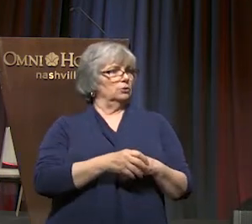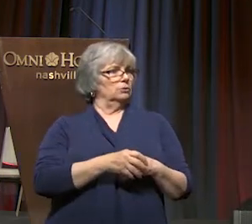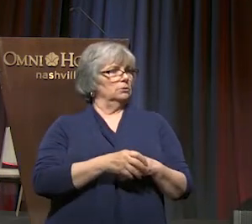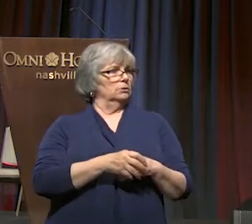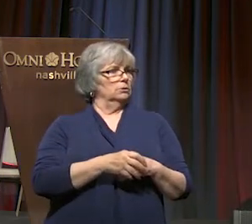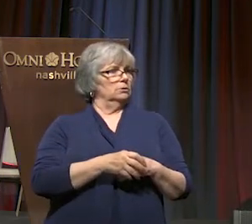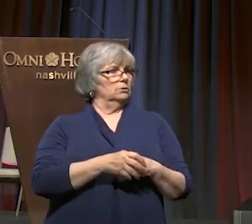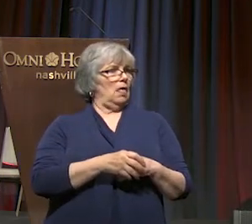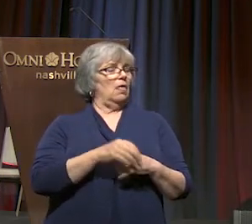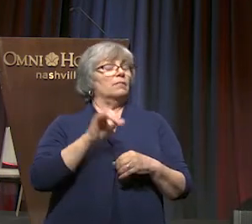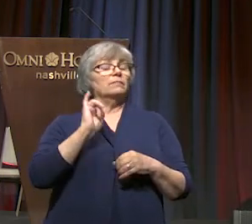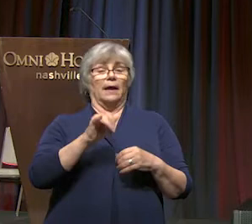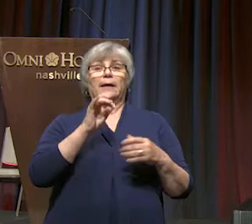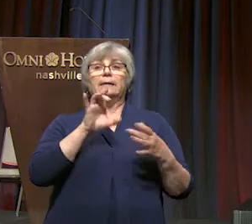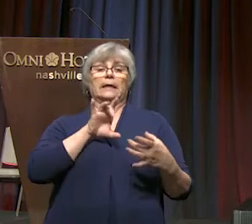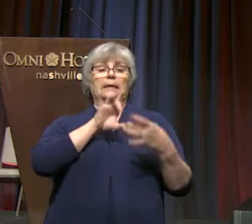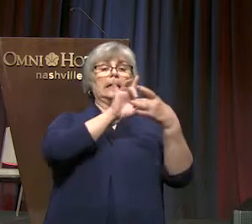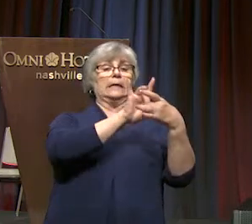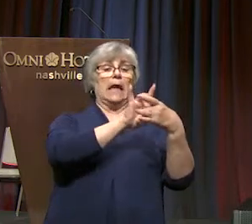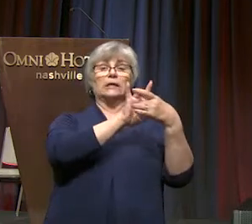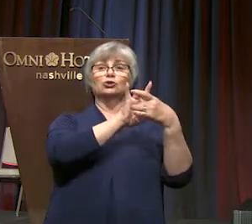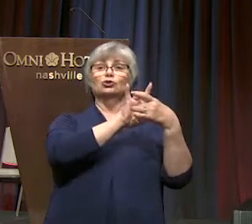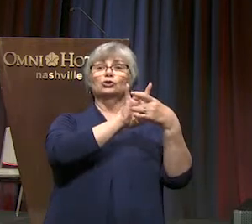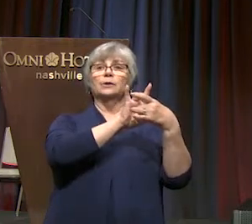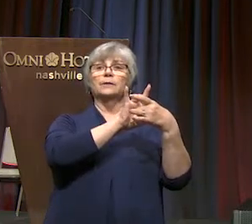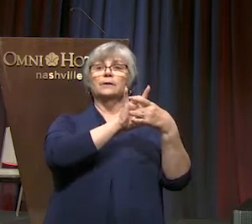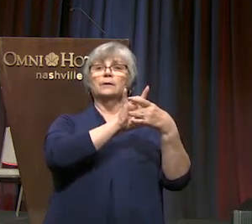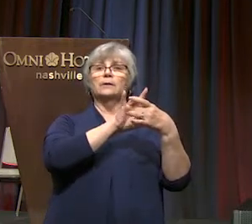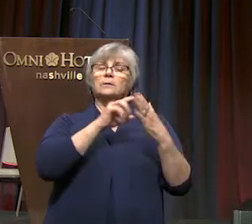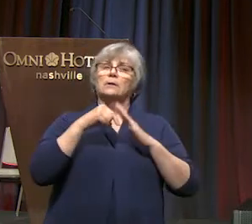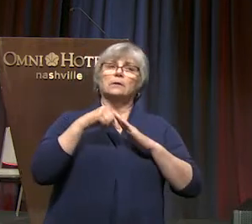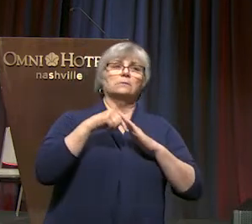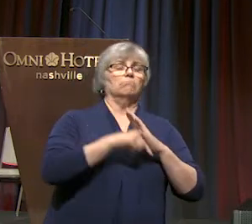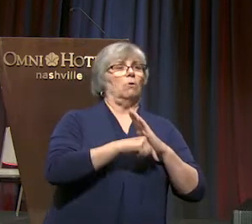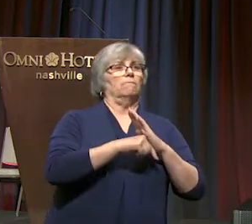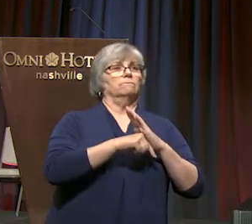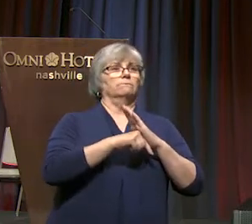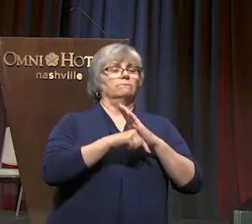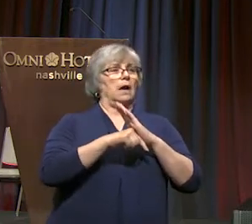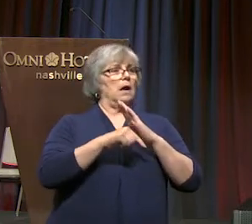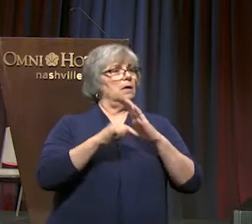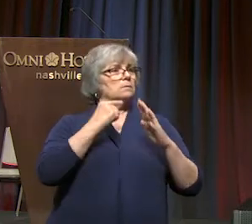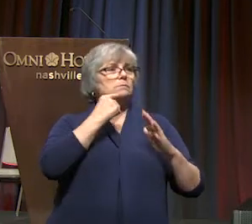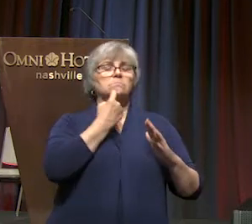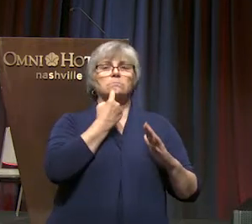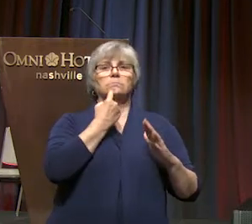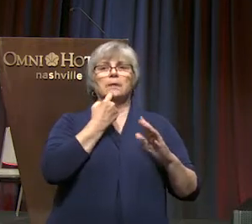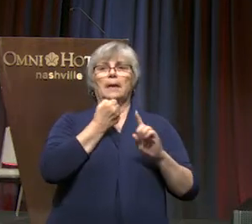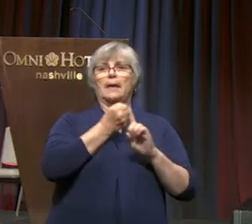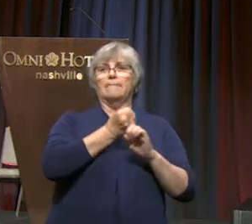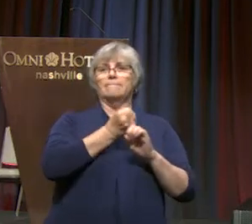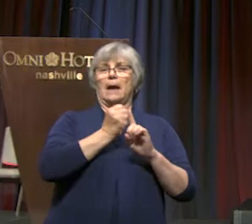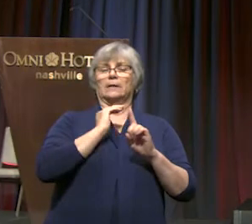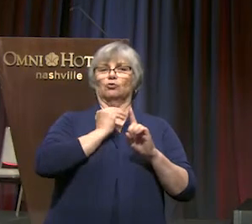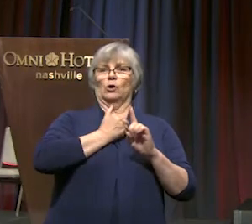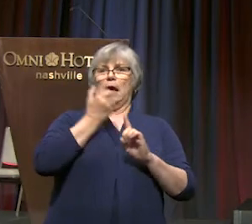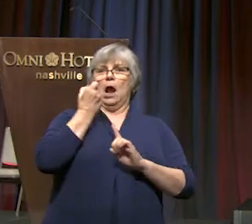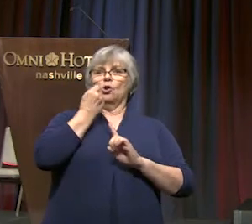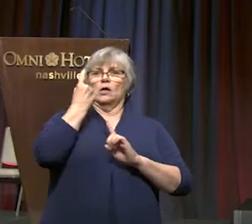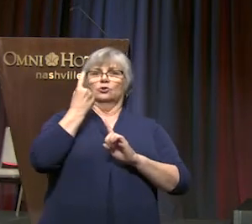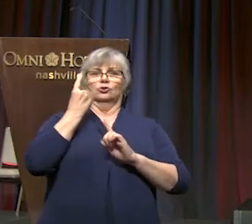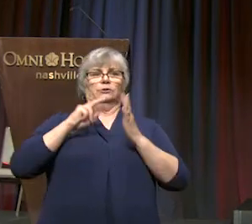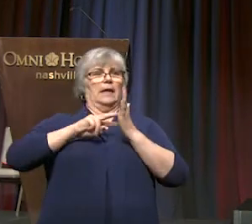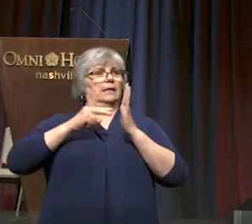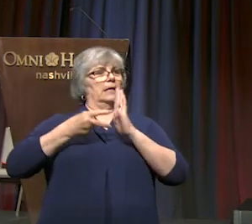The connectedness, has had a profound impact of our understanding of what church